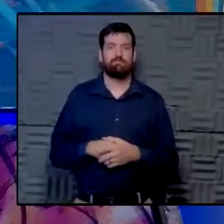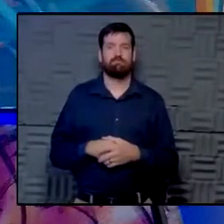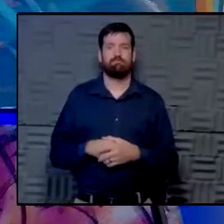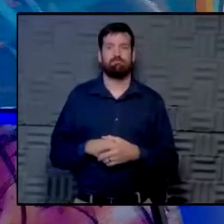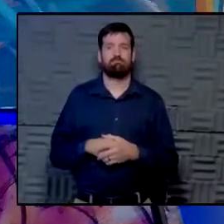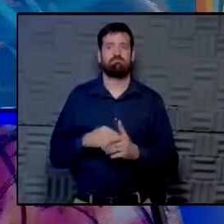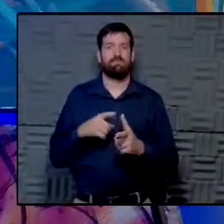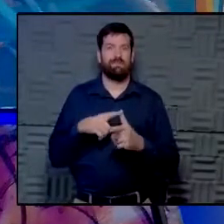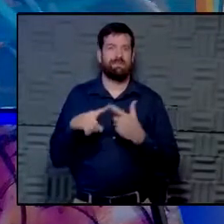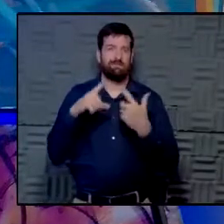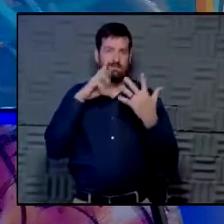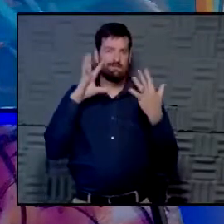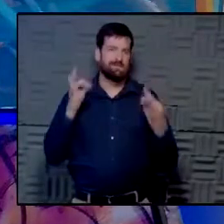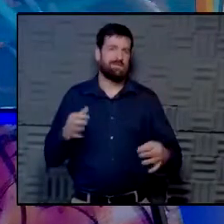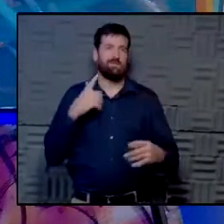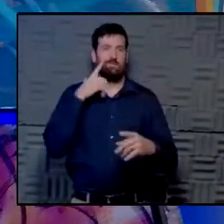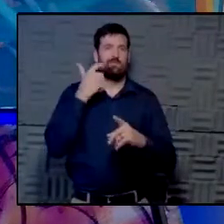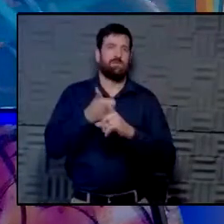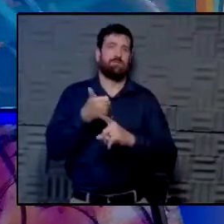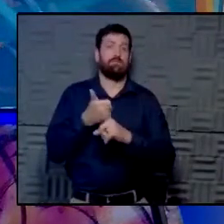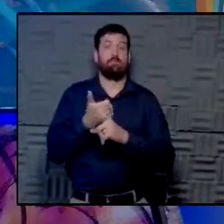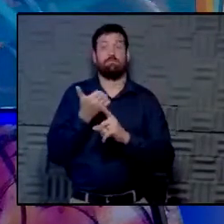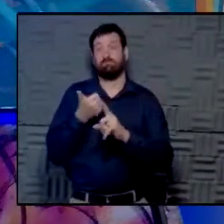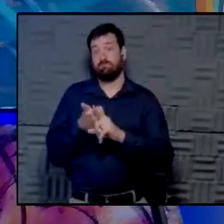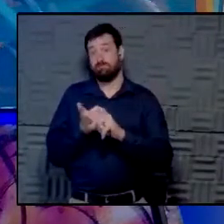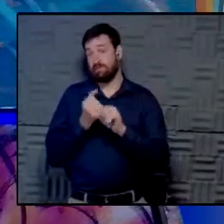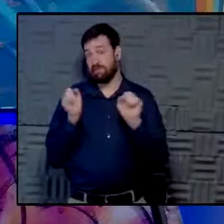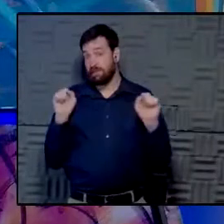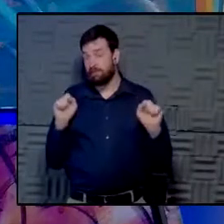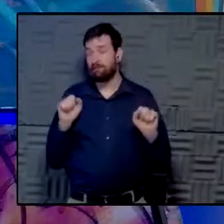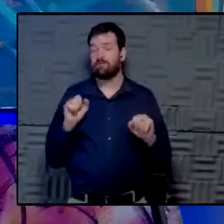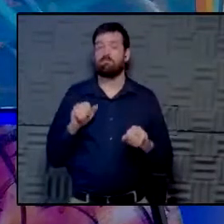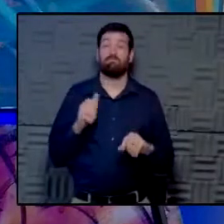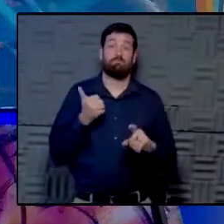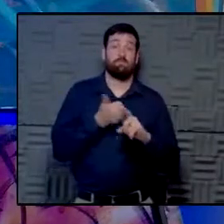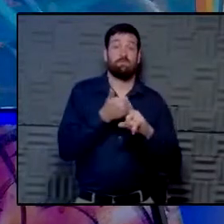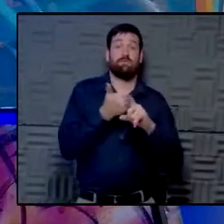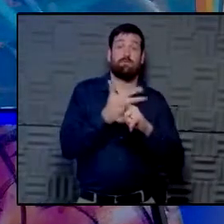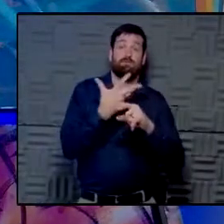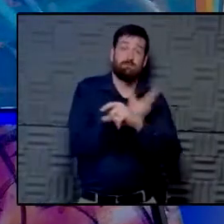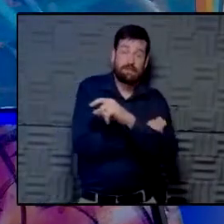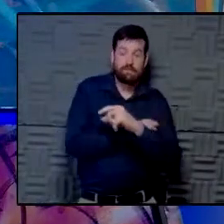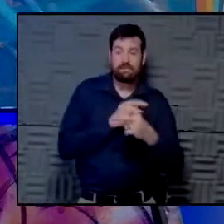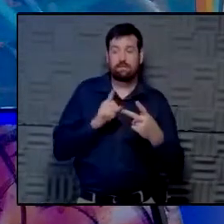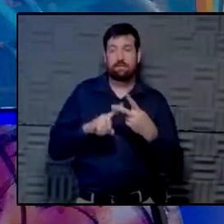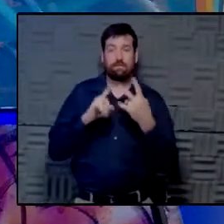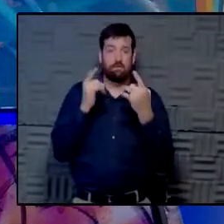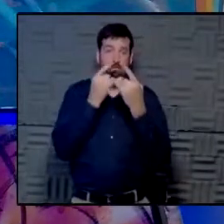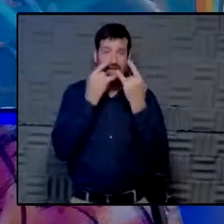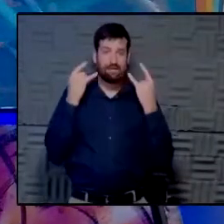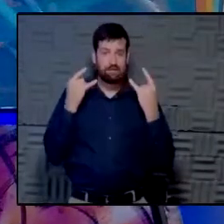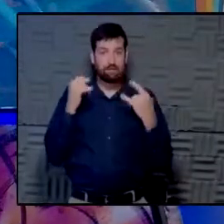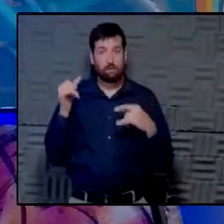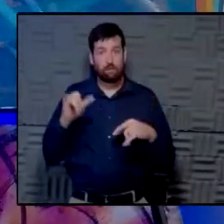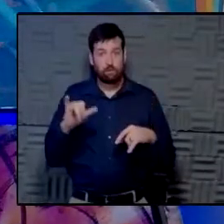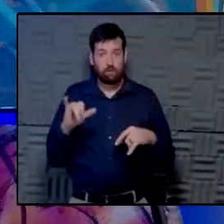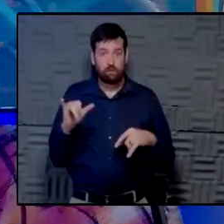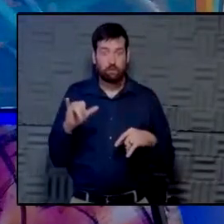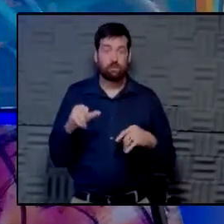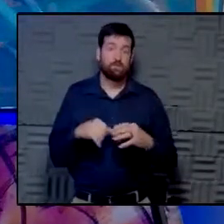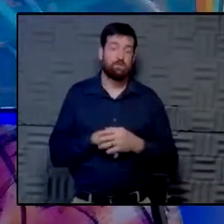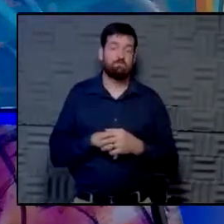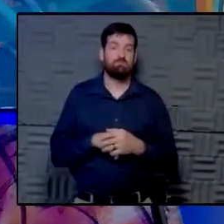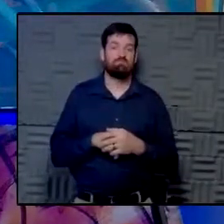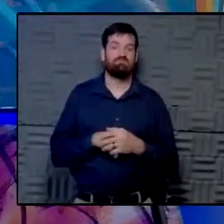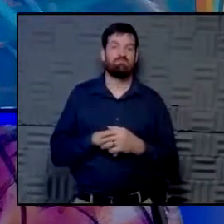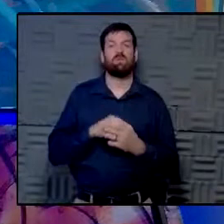that judgment for yourself of how safe do you feel. But again, you being vaccinated and masked as well is going